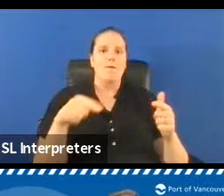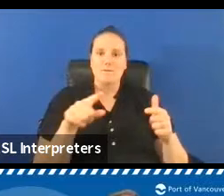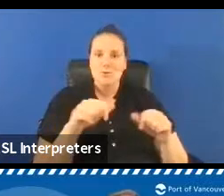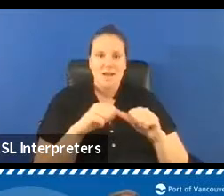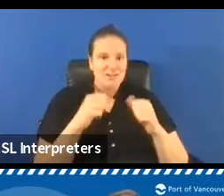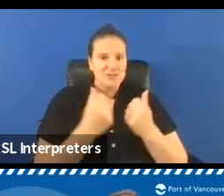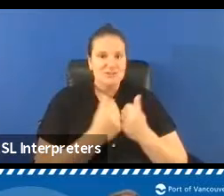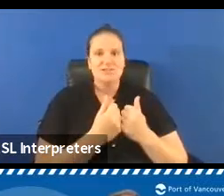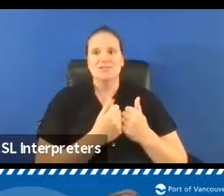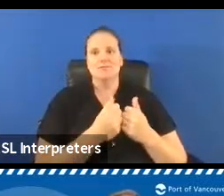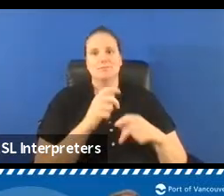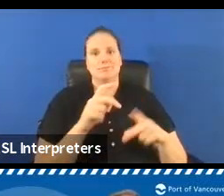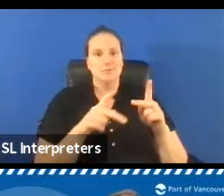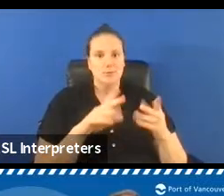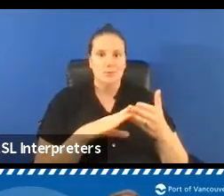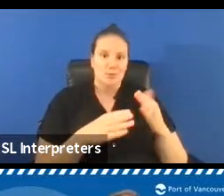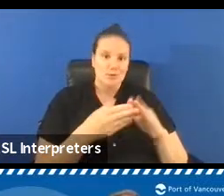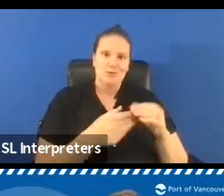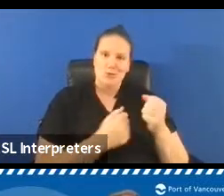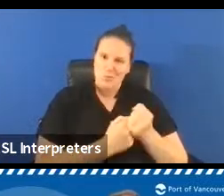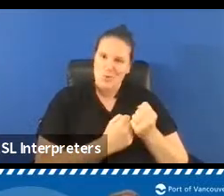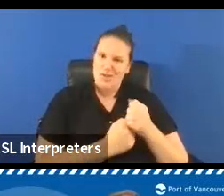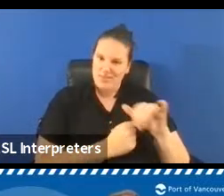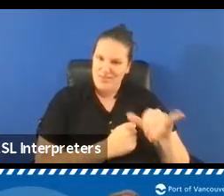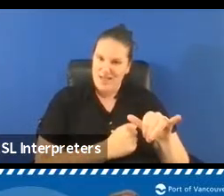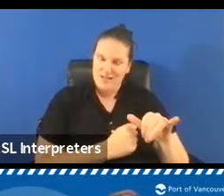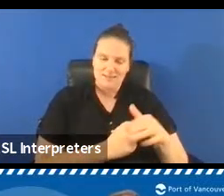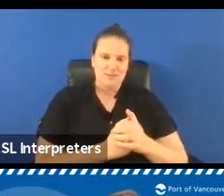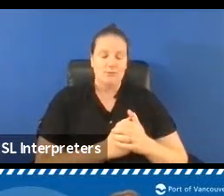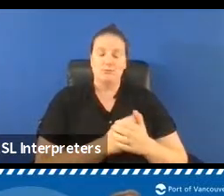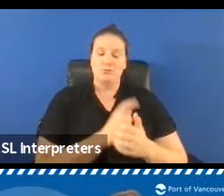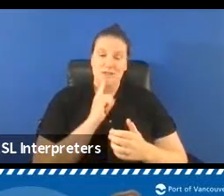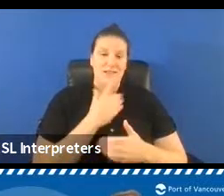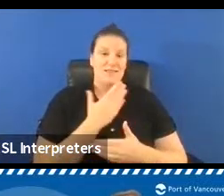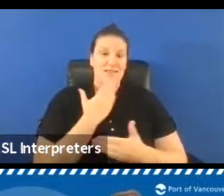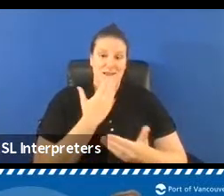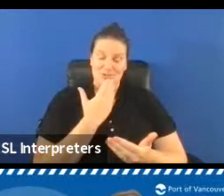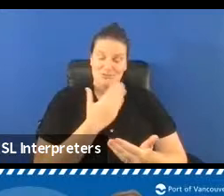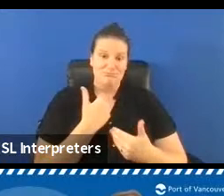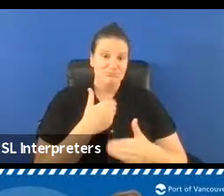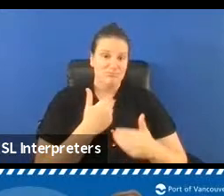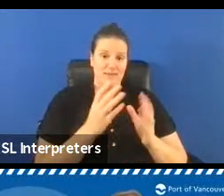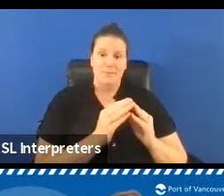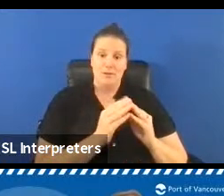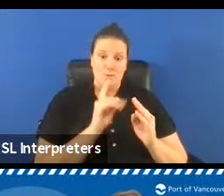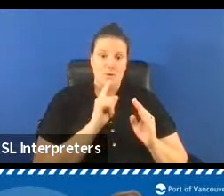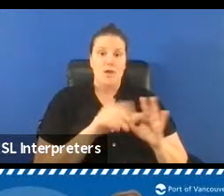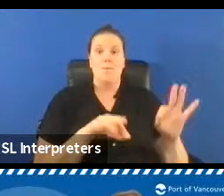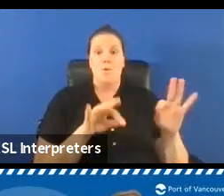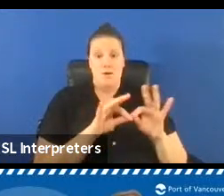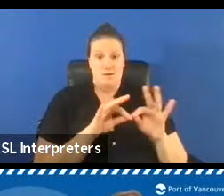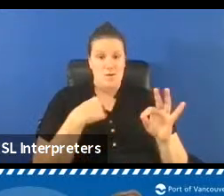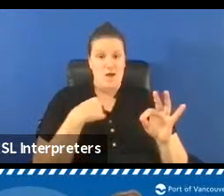agencies, the constituents, the communities to support. So can't thank you enough. This meeting was really important to us as a